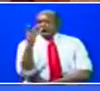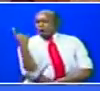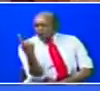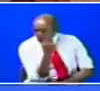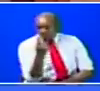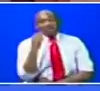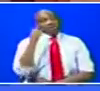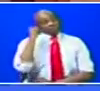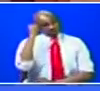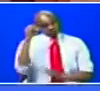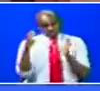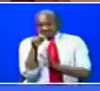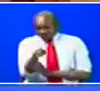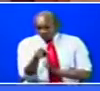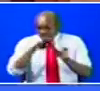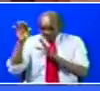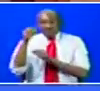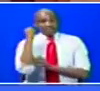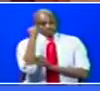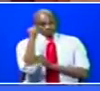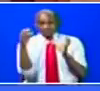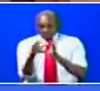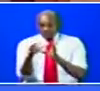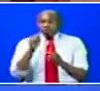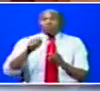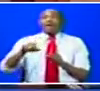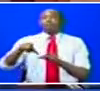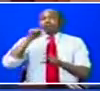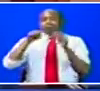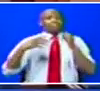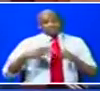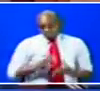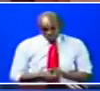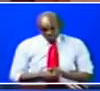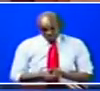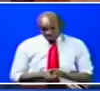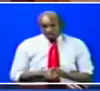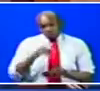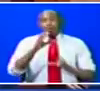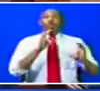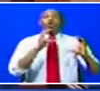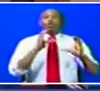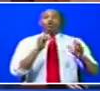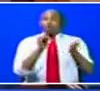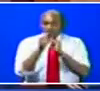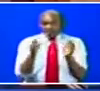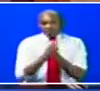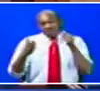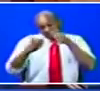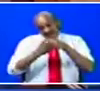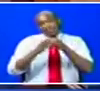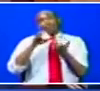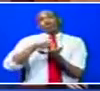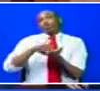only parliamentary parties who can nominate individuals to compete for the 9